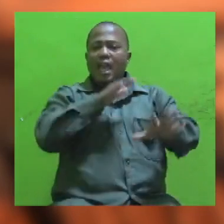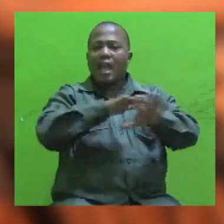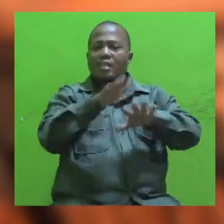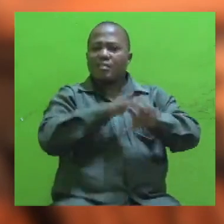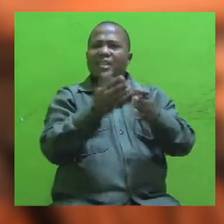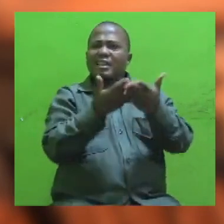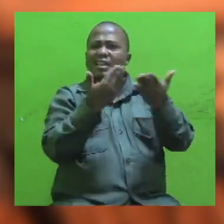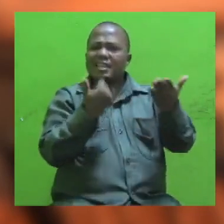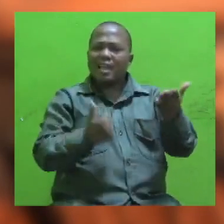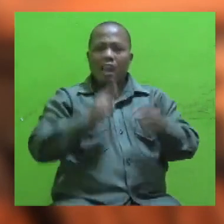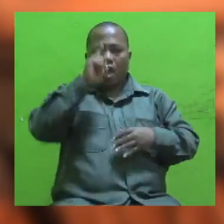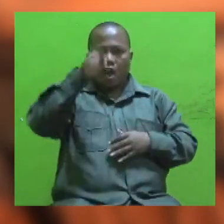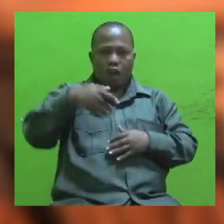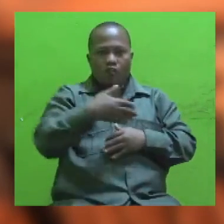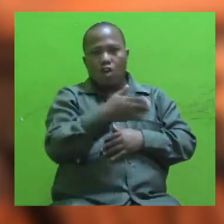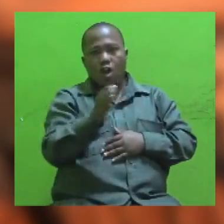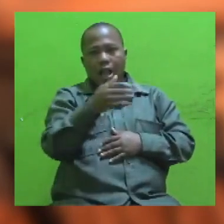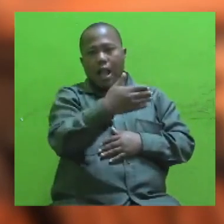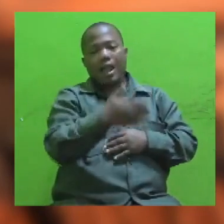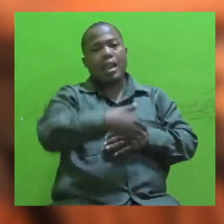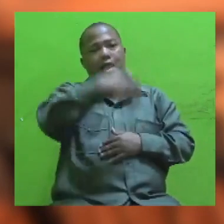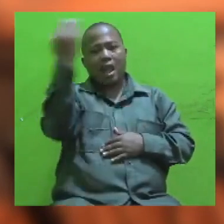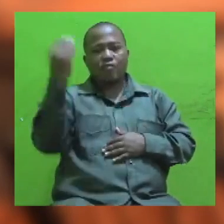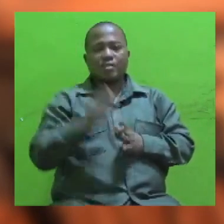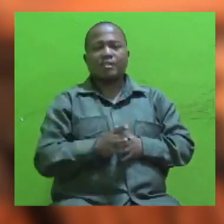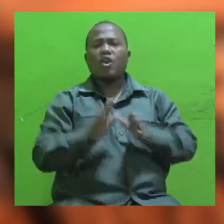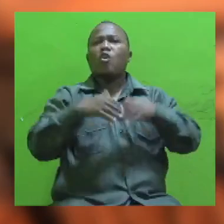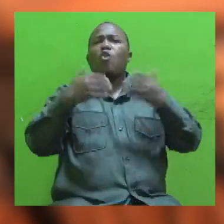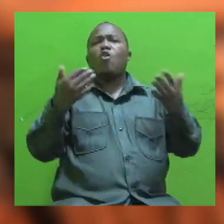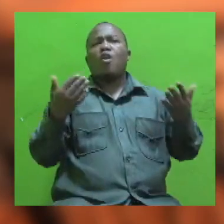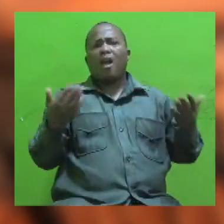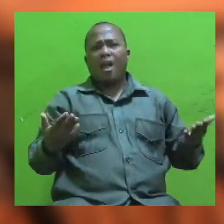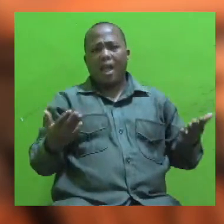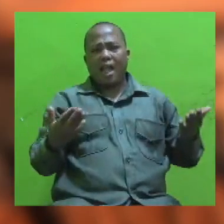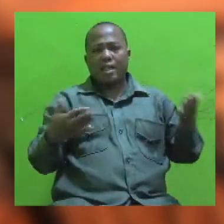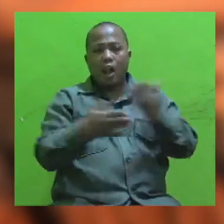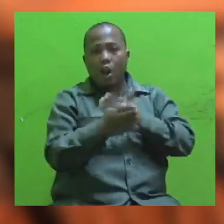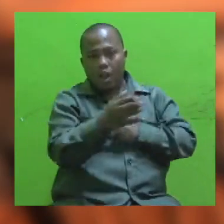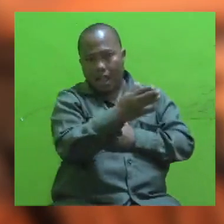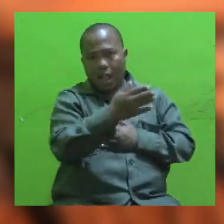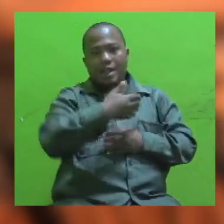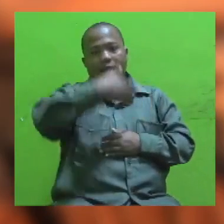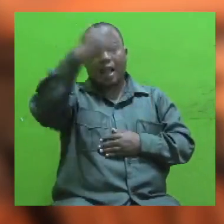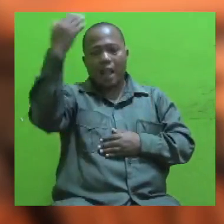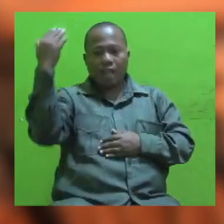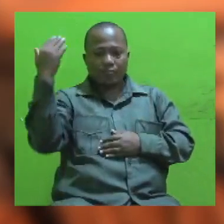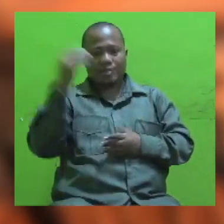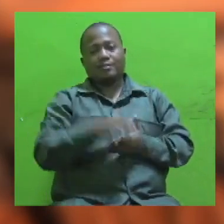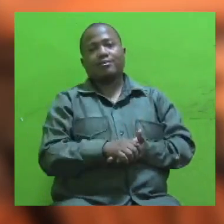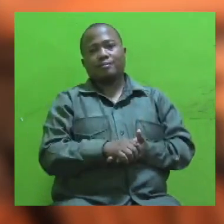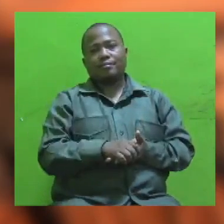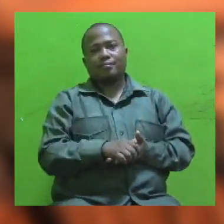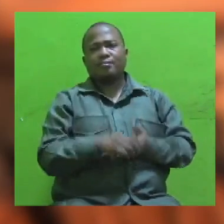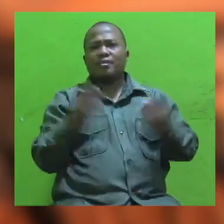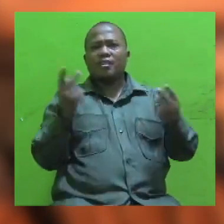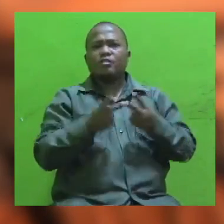for local government, why local government exists, why we have local government. My dear student,